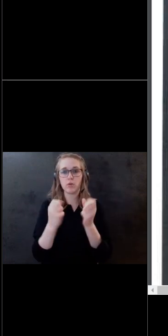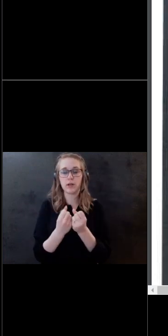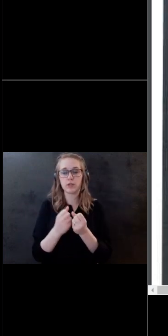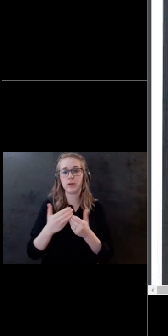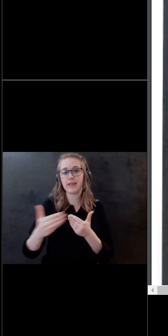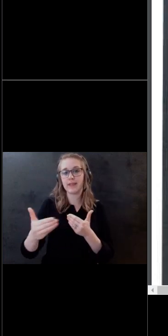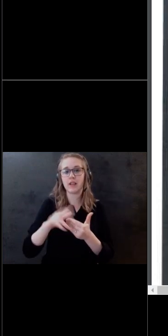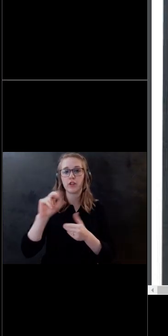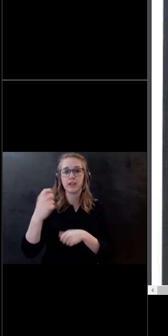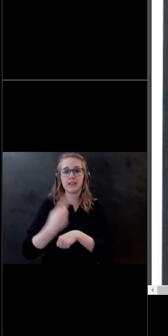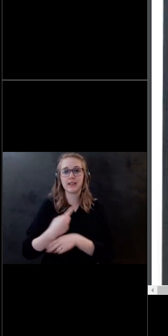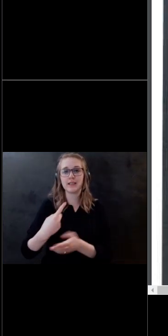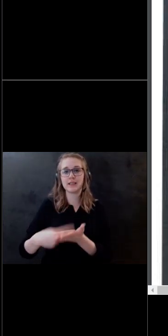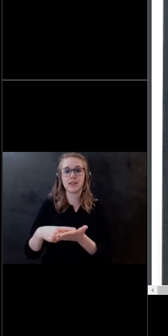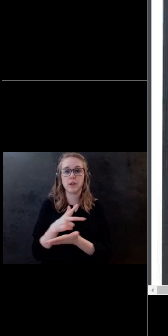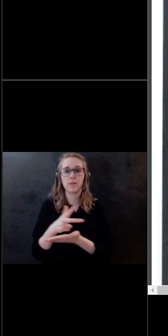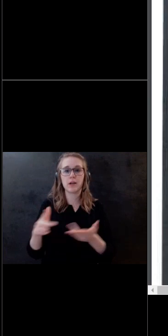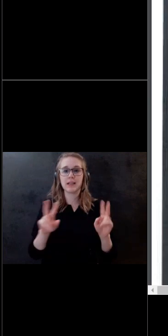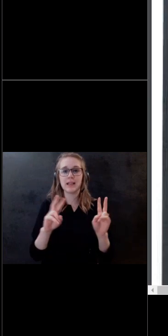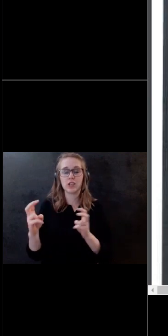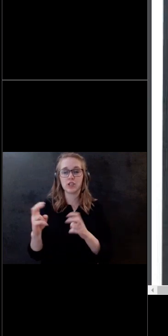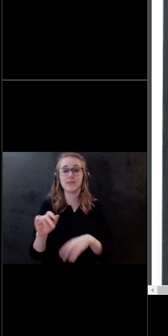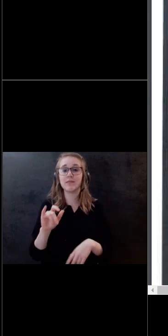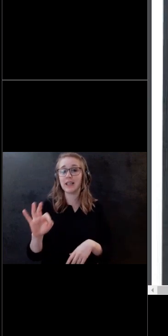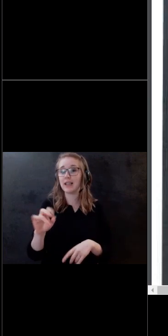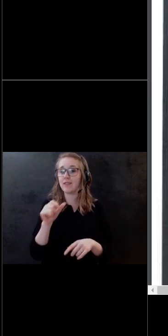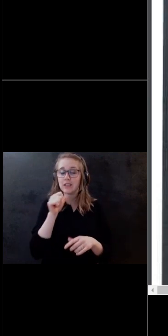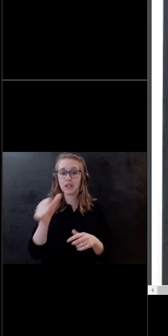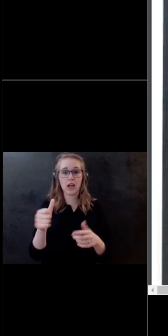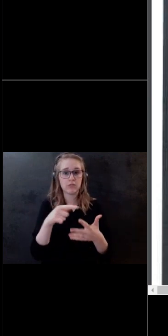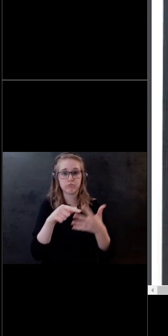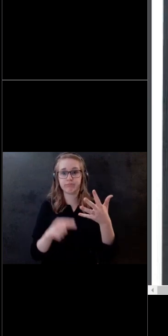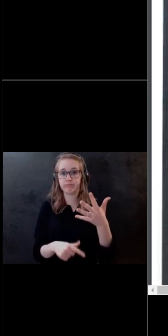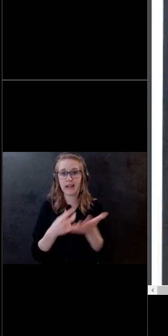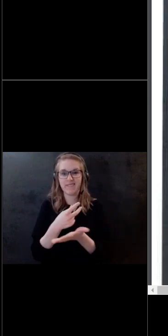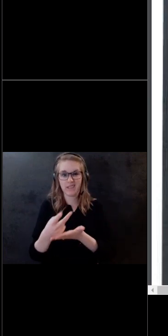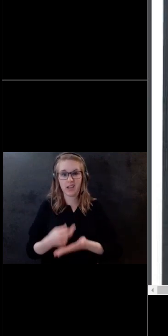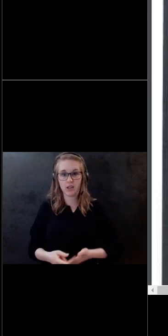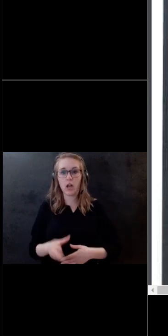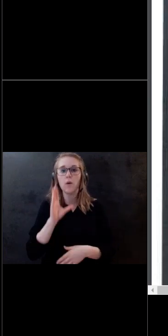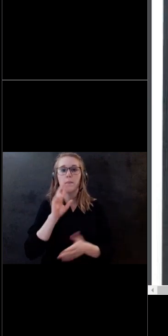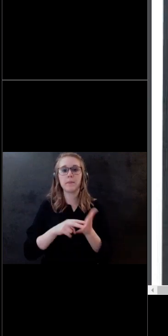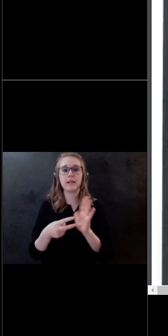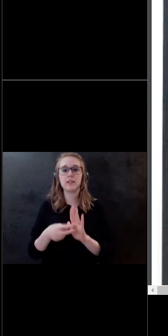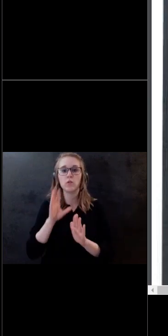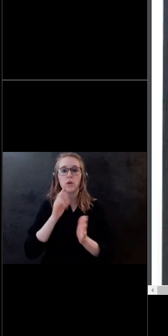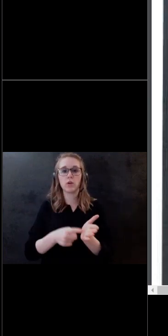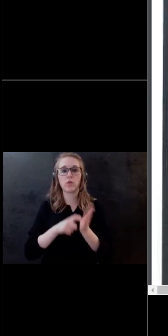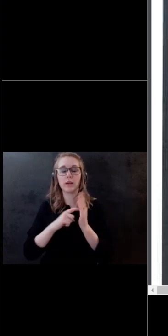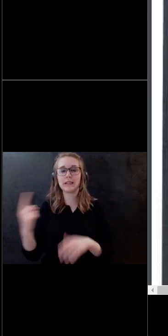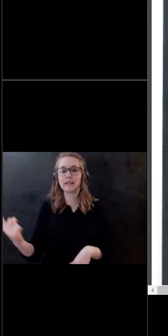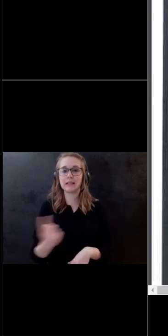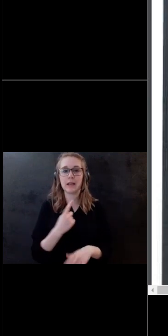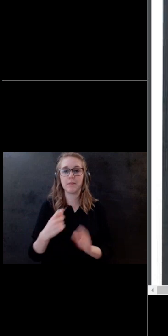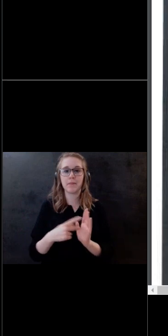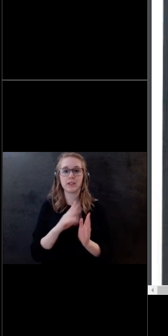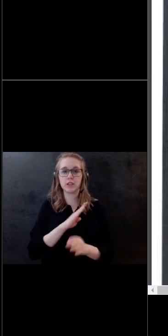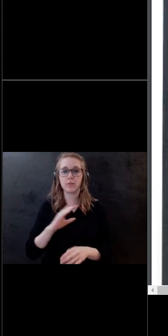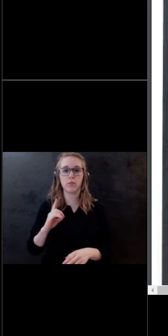issue. In the event of failure to meet any of these conditions, they will be required to come back to the board.